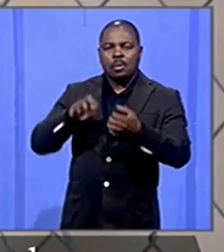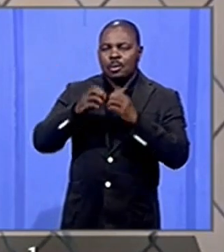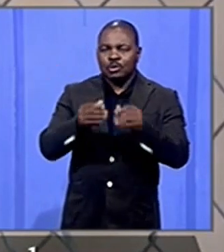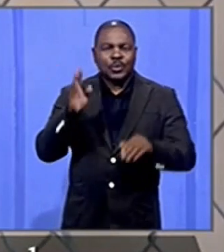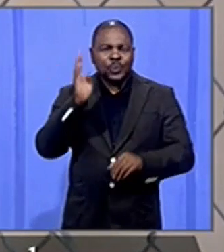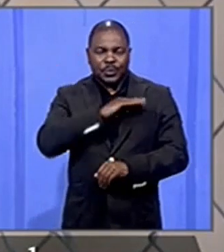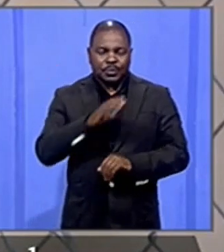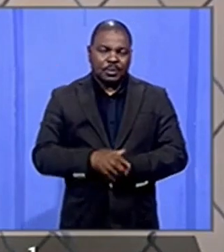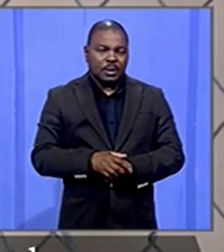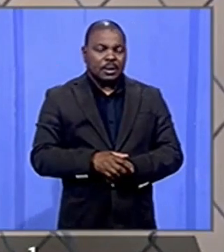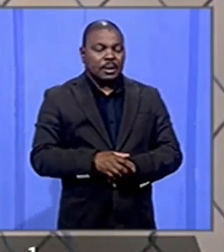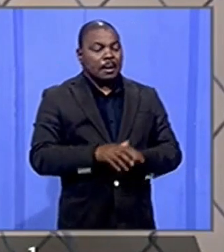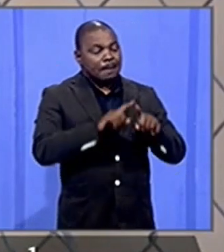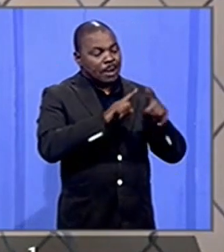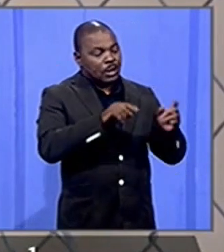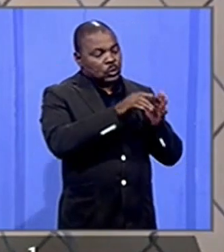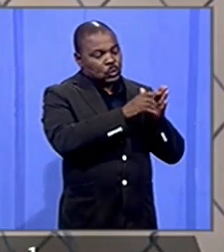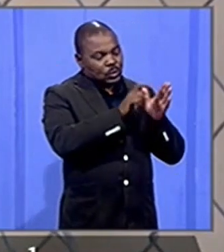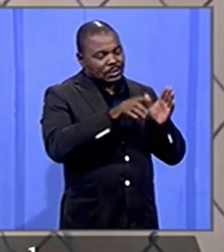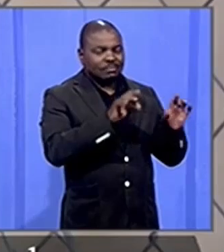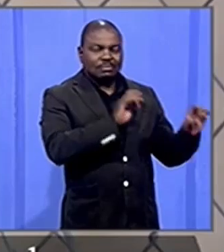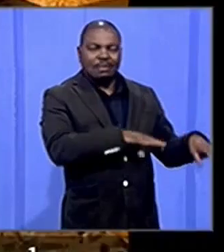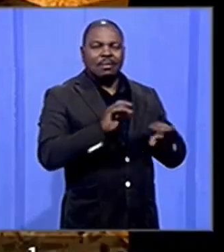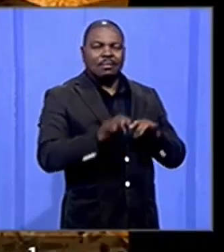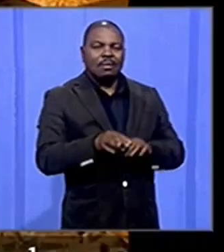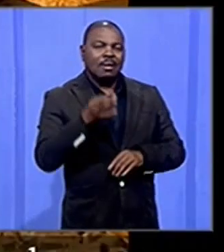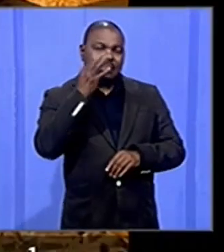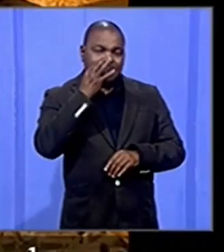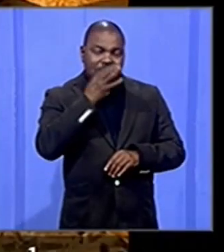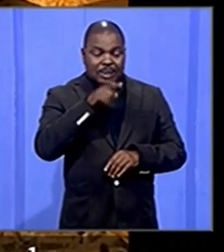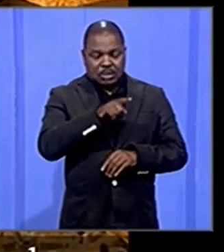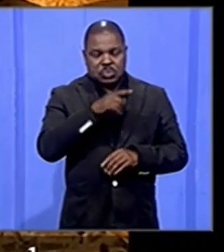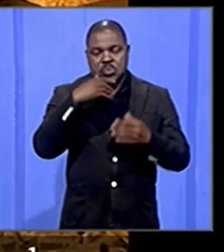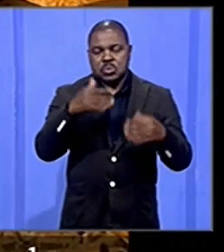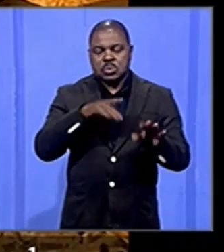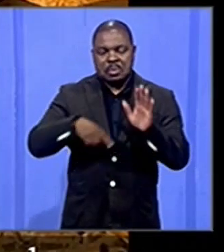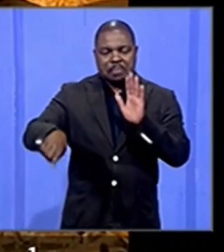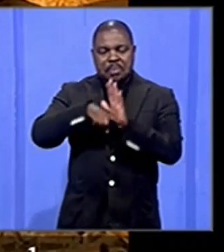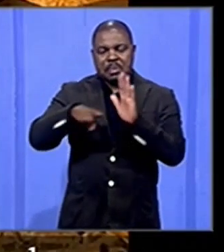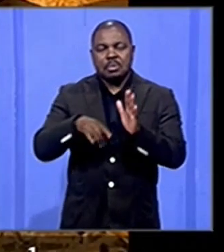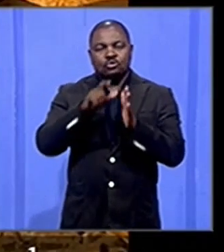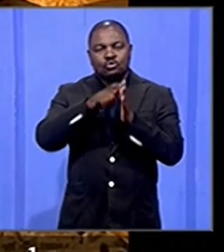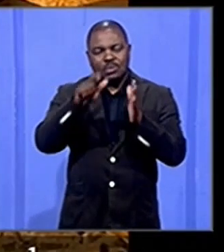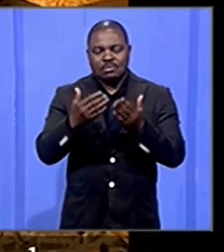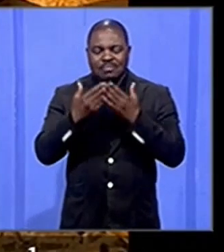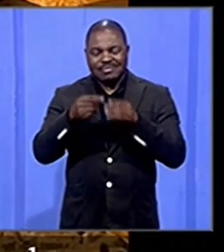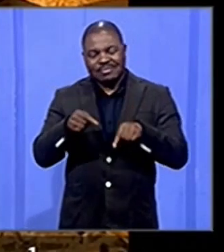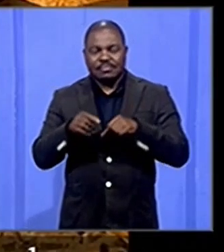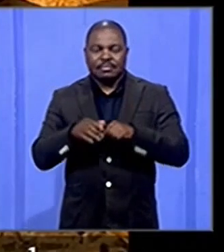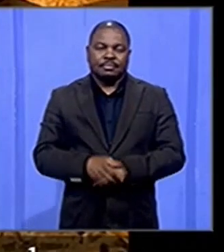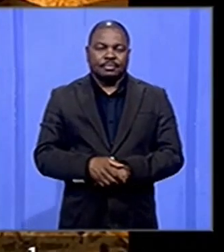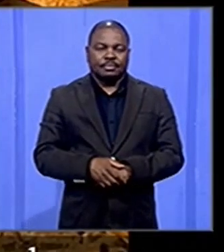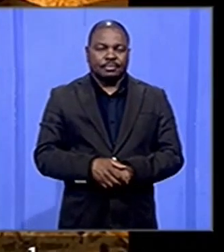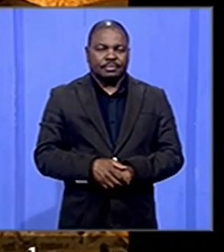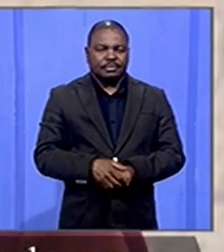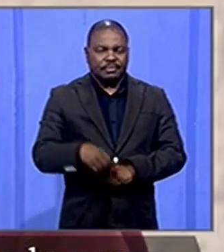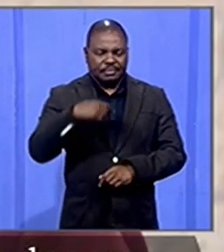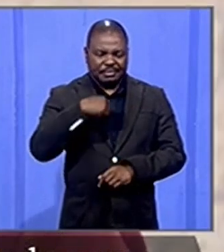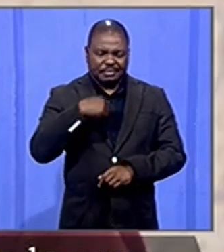mororo barutwana ba sotlega le go tsebosa fa ditlamorago tsa seno di tla ama dithuto tsa barutwana thata. Maikutlo a me a